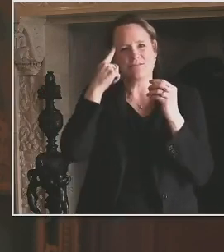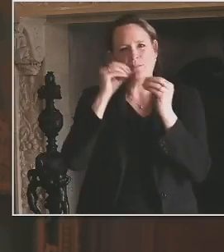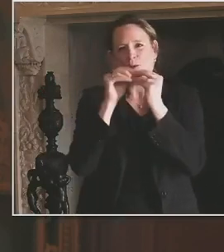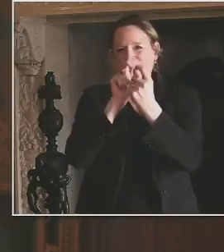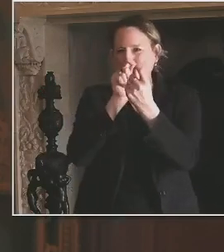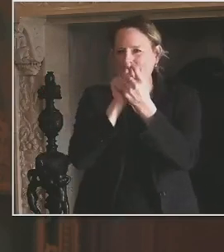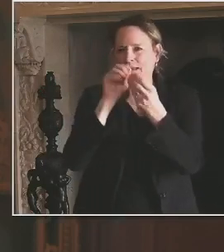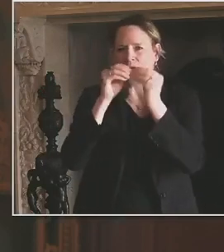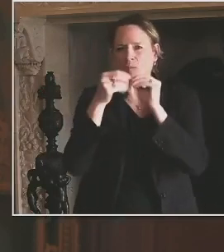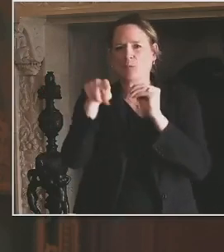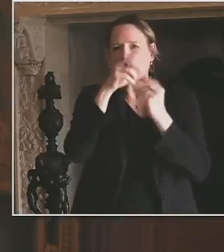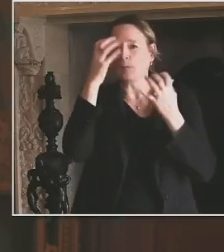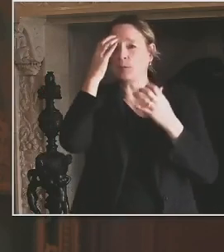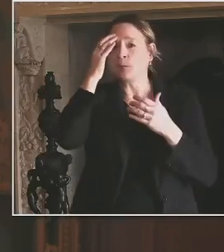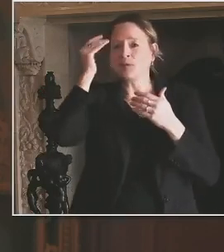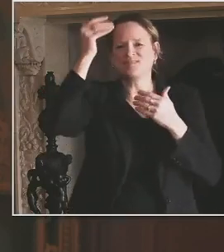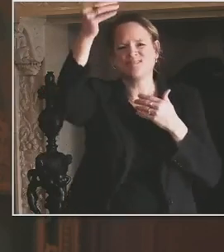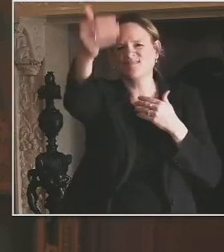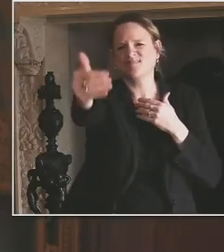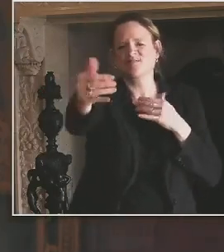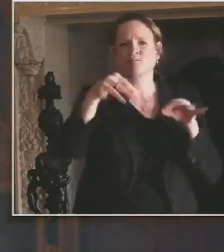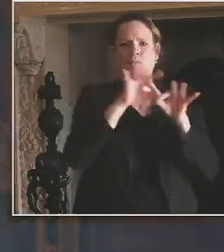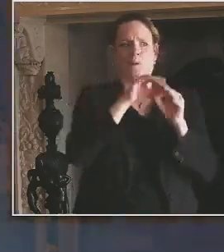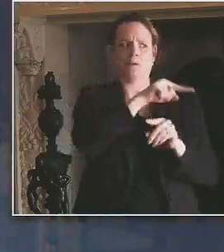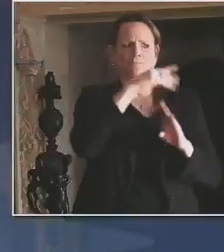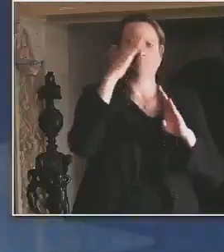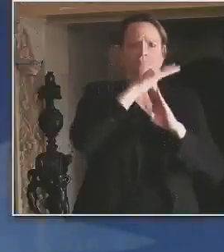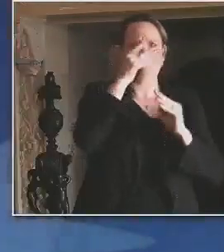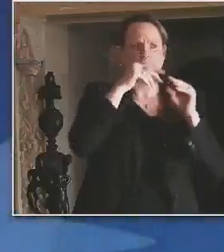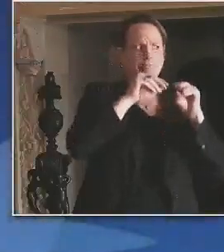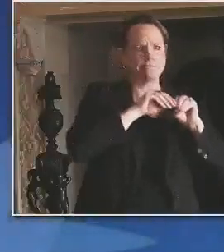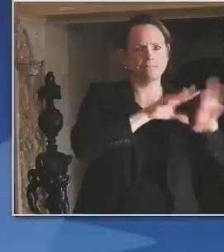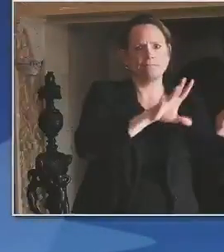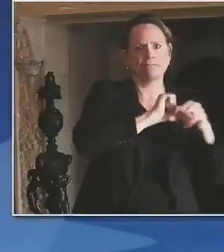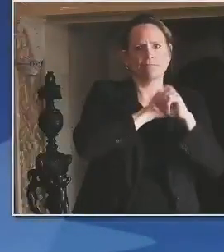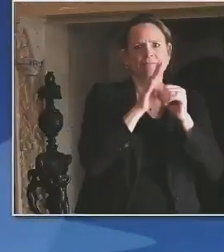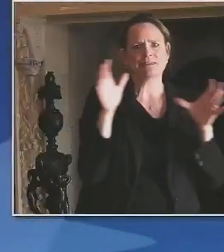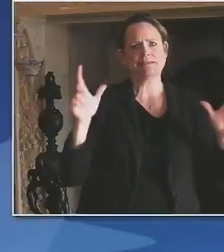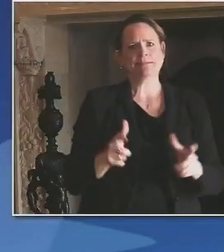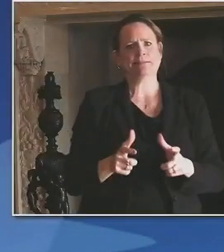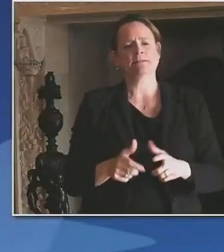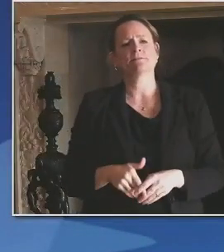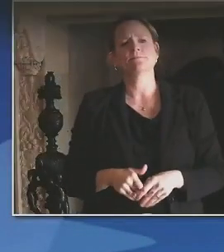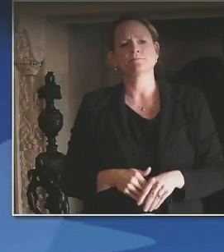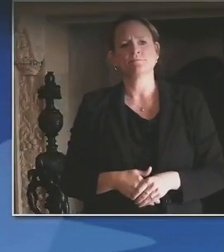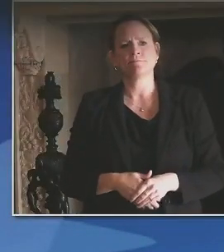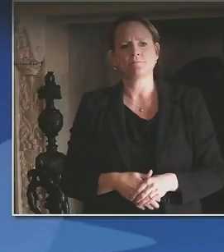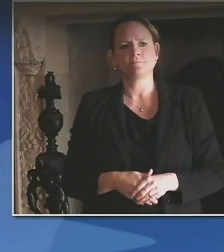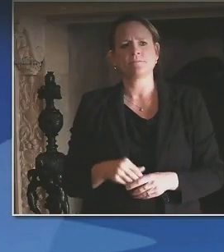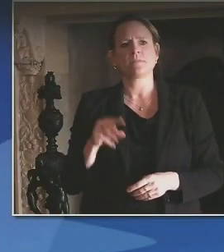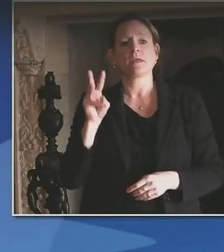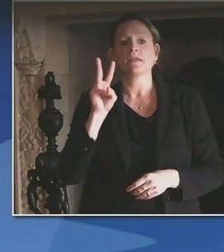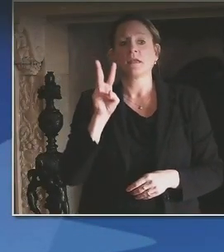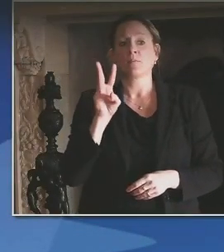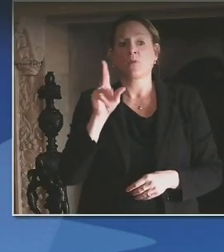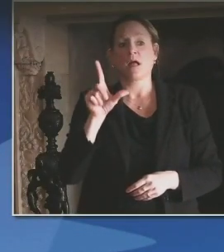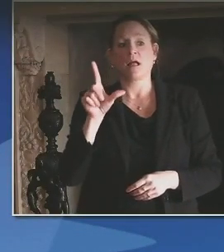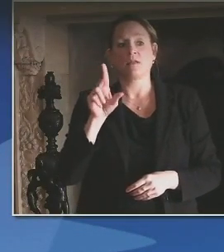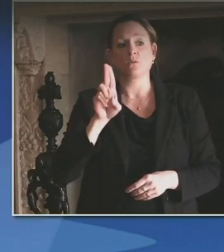about the overall proportions. All right, our next question, also Green Bay, Ben Krumholtz, WLUK, Ben.